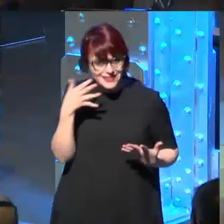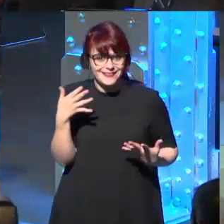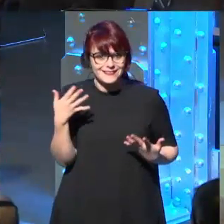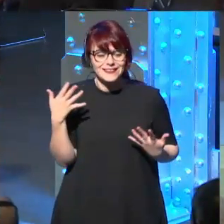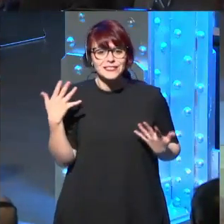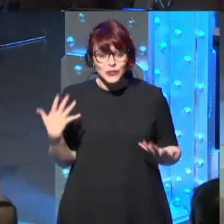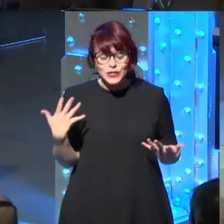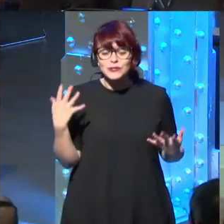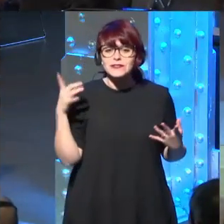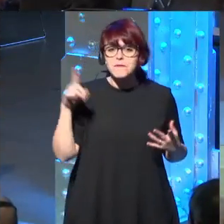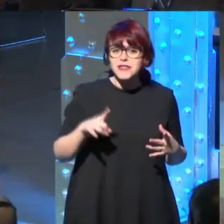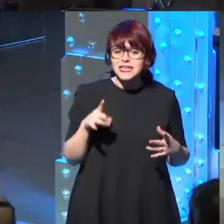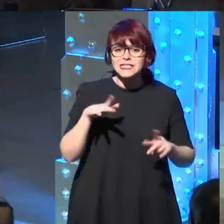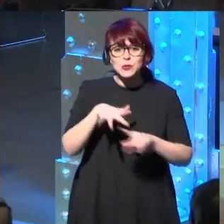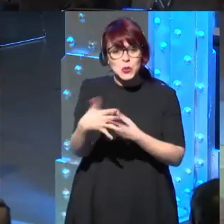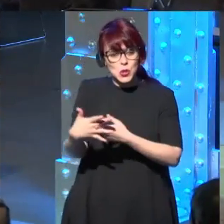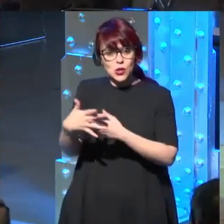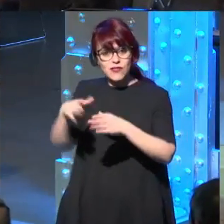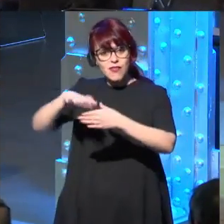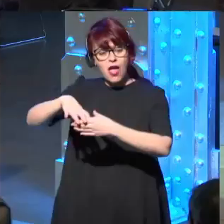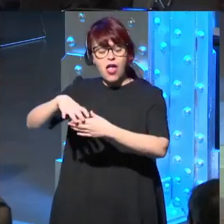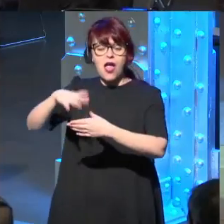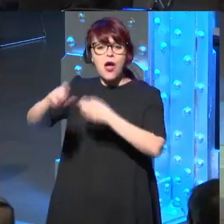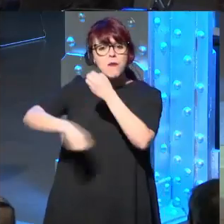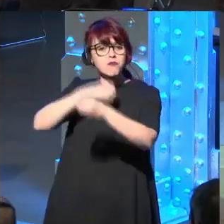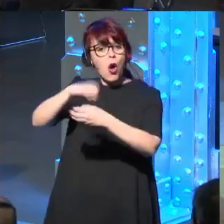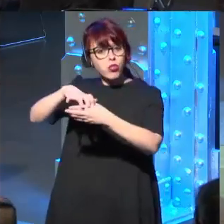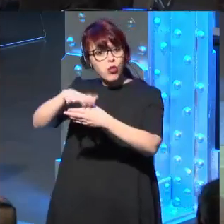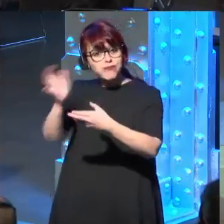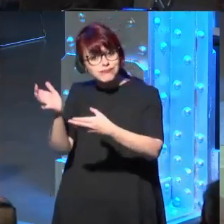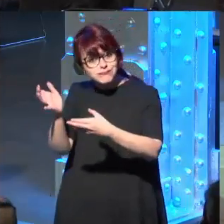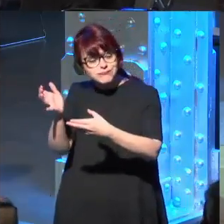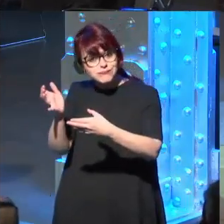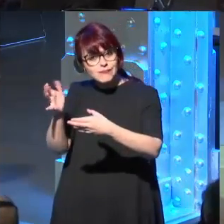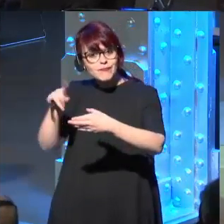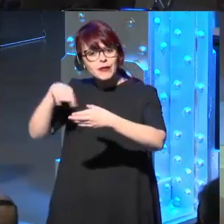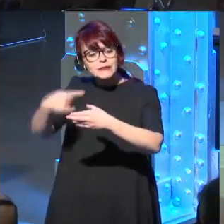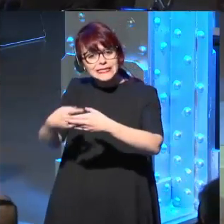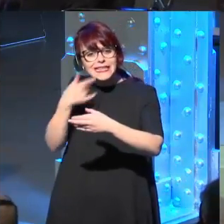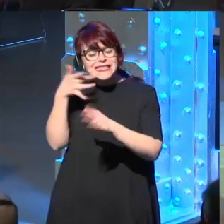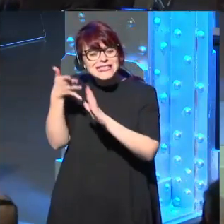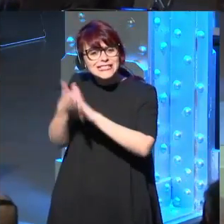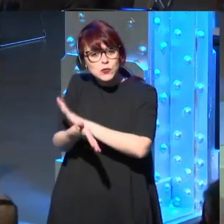things that come out of the well, Yes. that it reminds me the